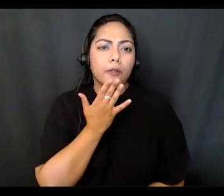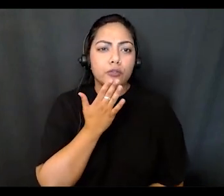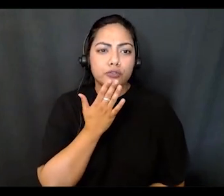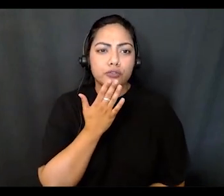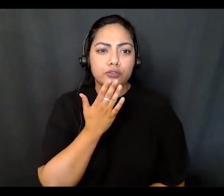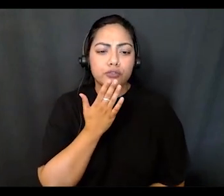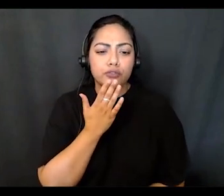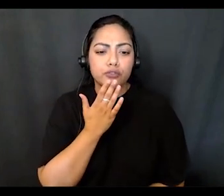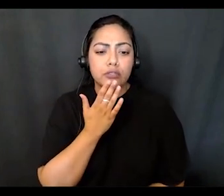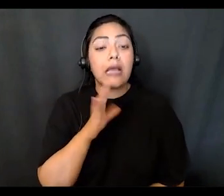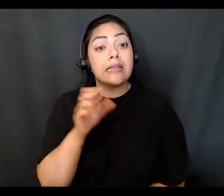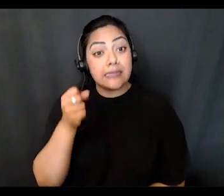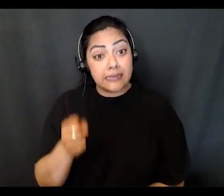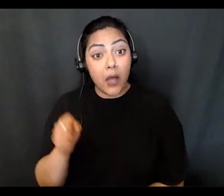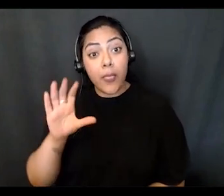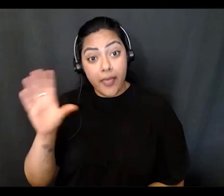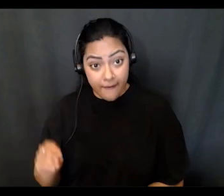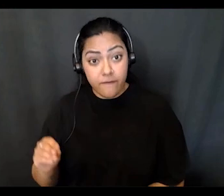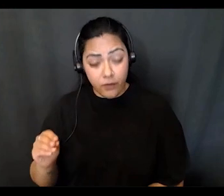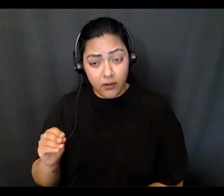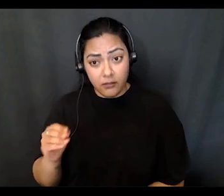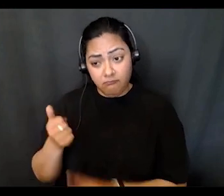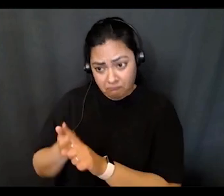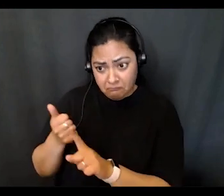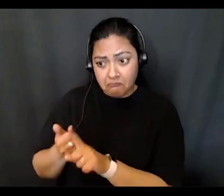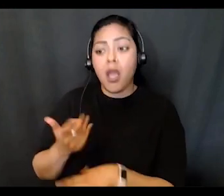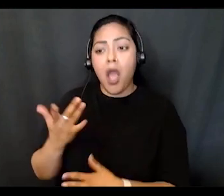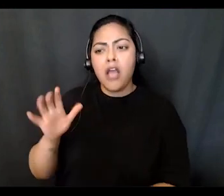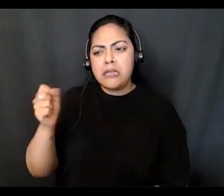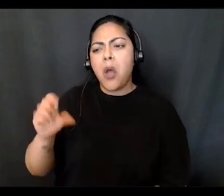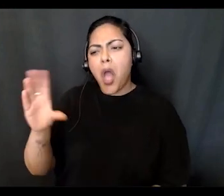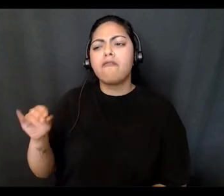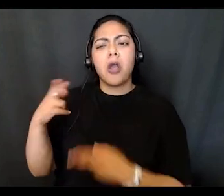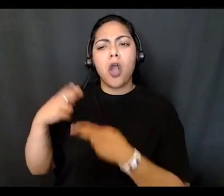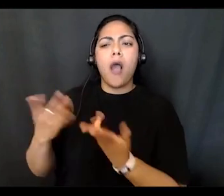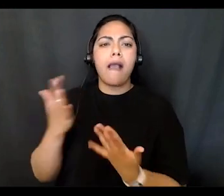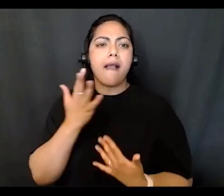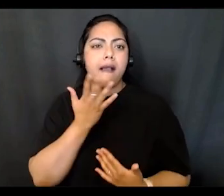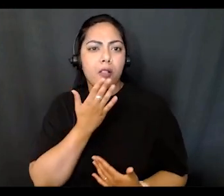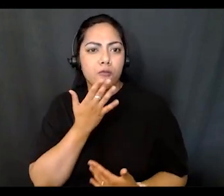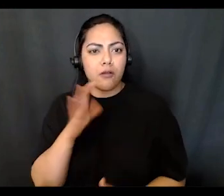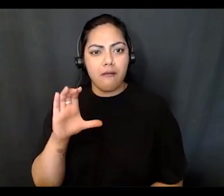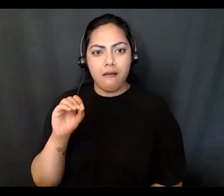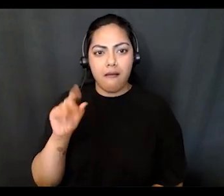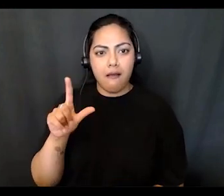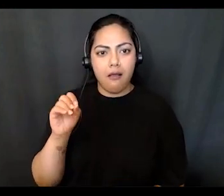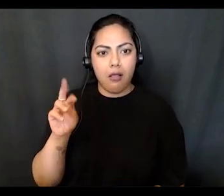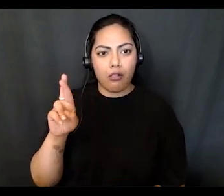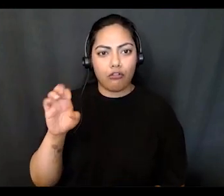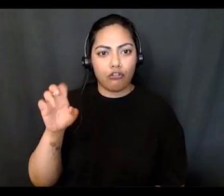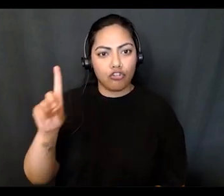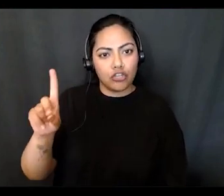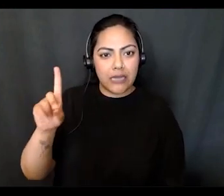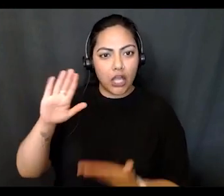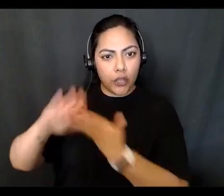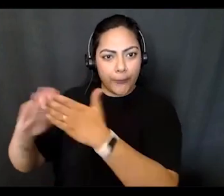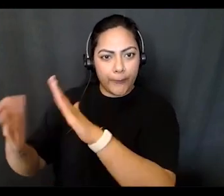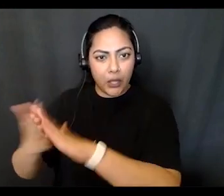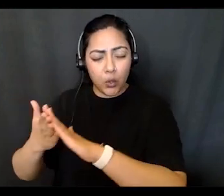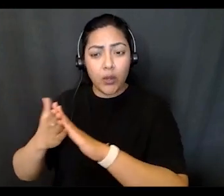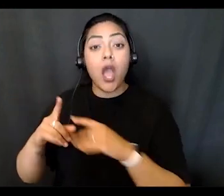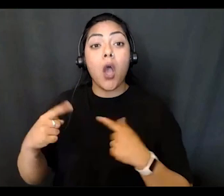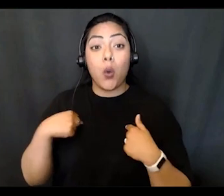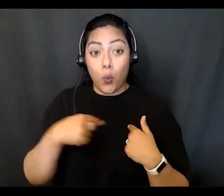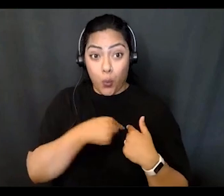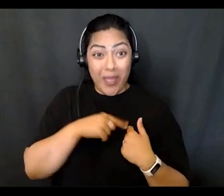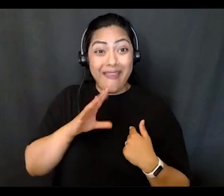there is a colored community. When folks in North America hear that, a lot of us cringe because there's a different history with that